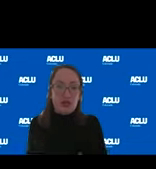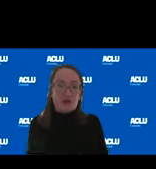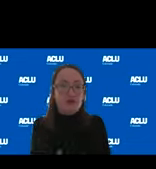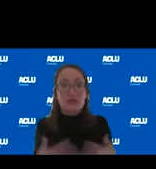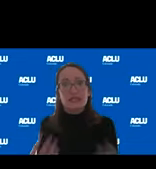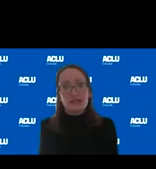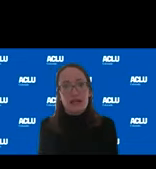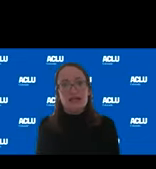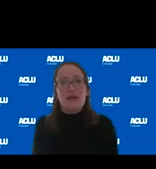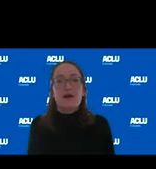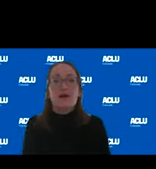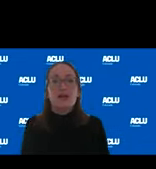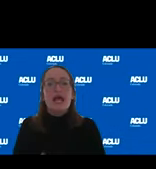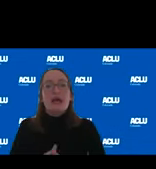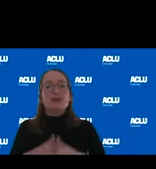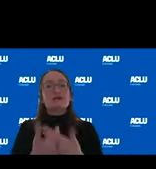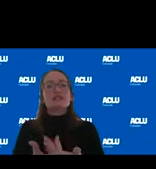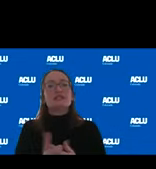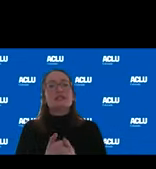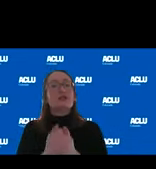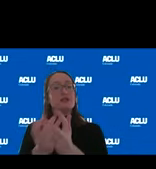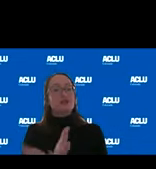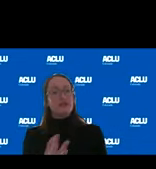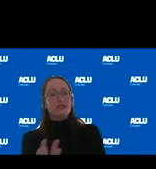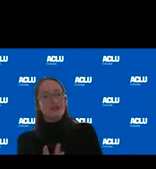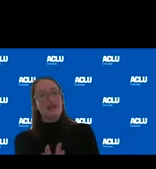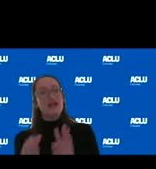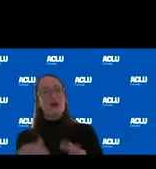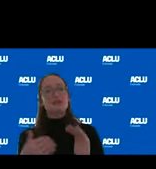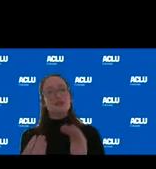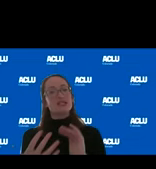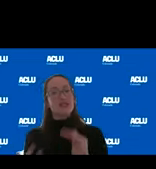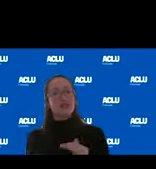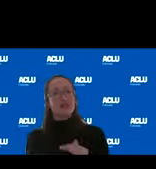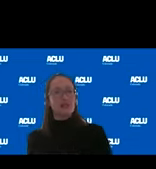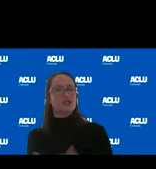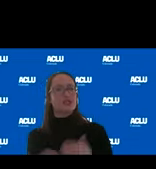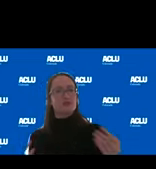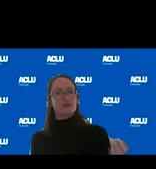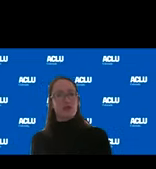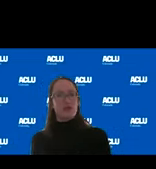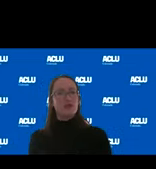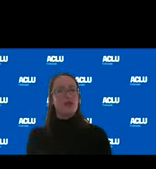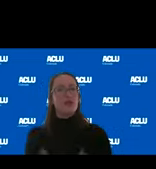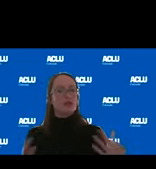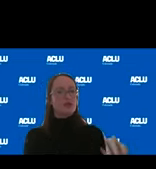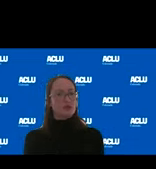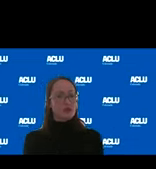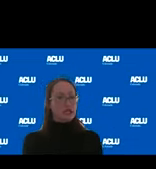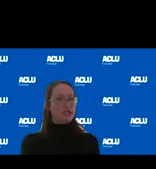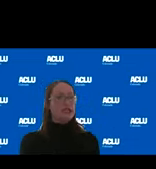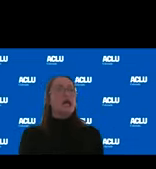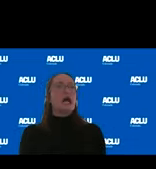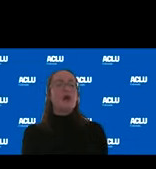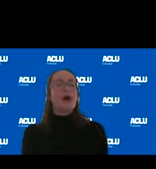voting address. You can still access that ballot. And we challenge you to tell three of your friends to do the same thing, which seems small and